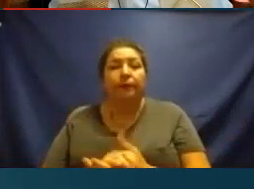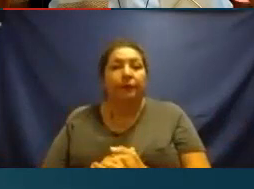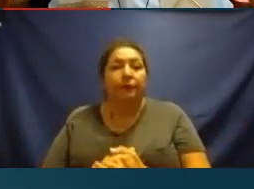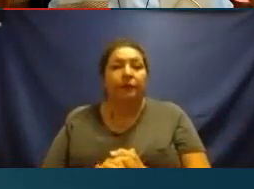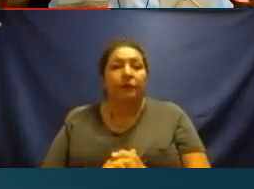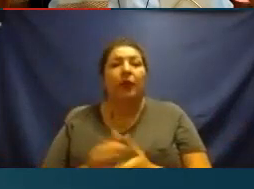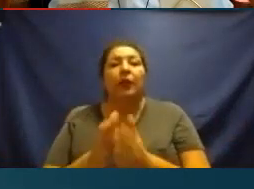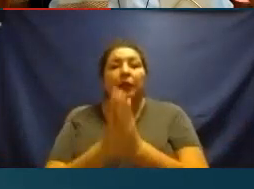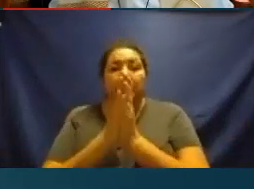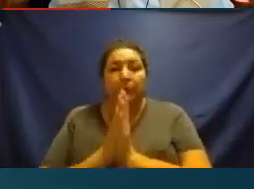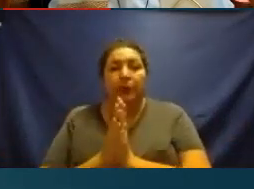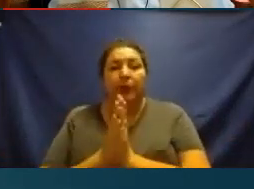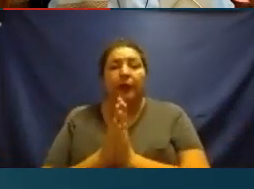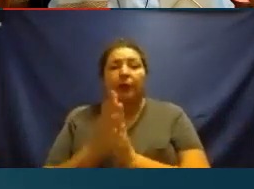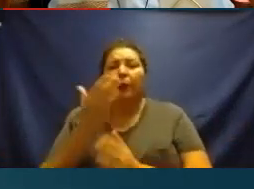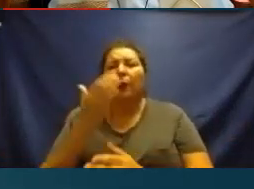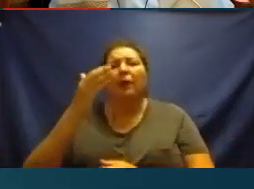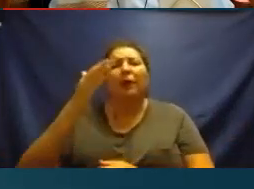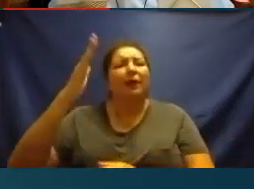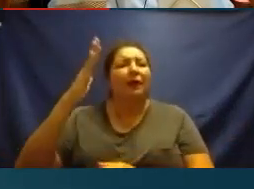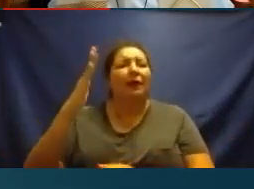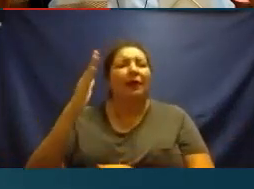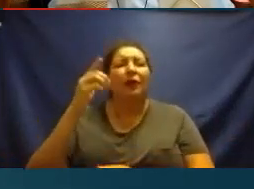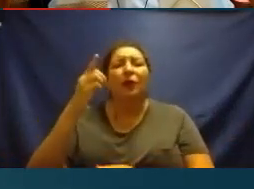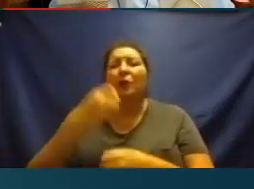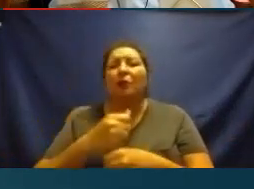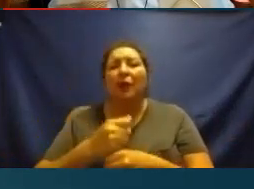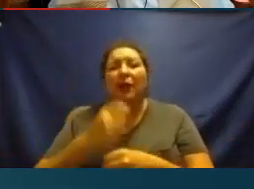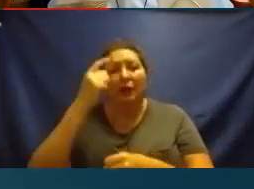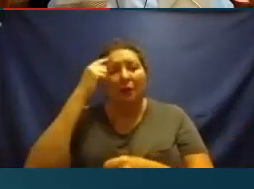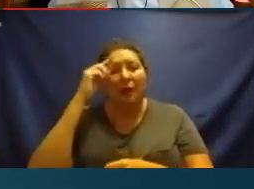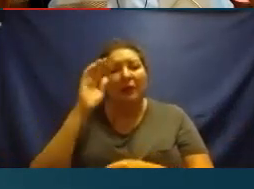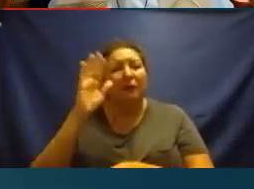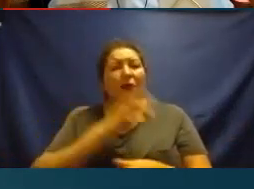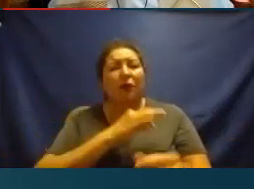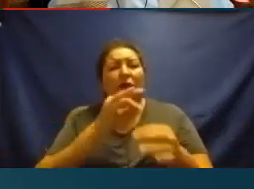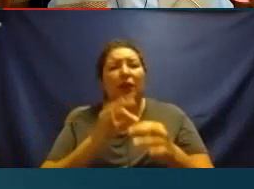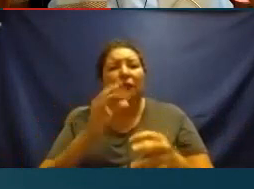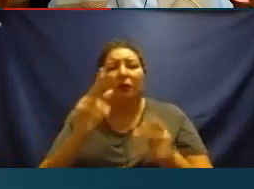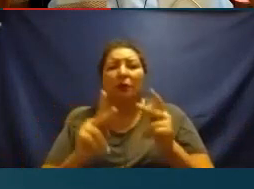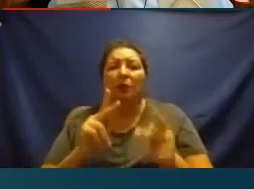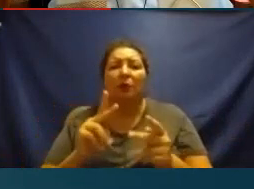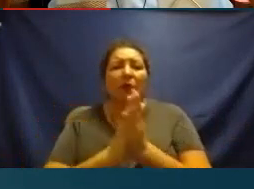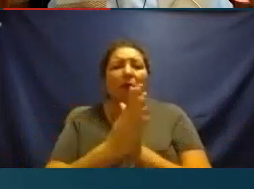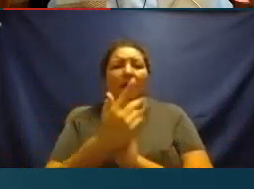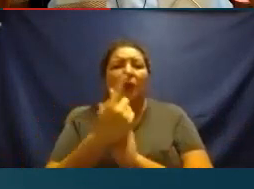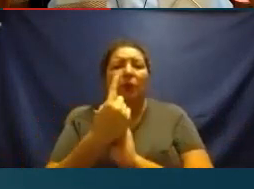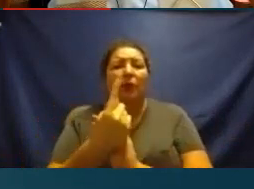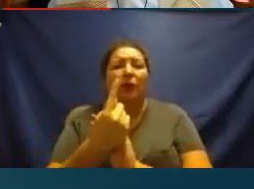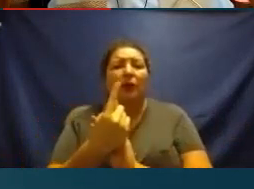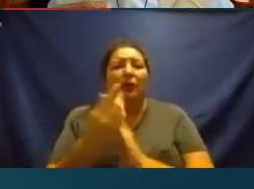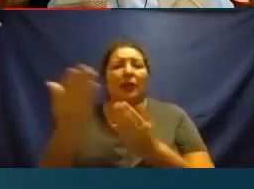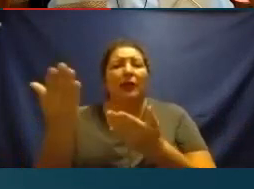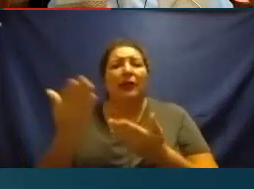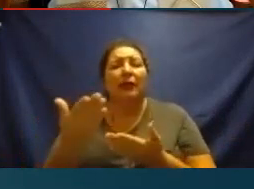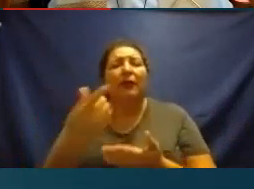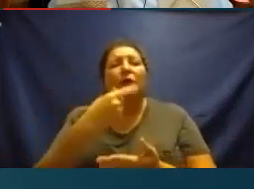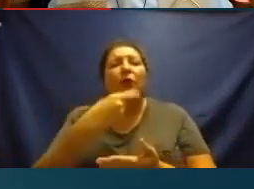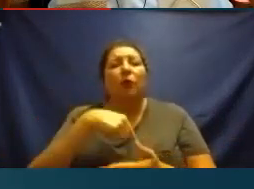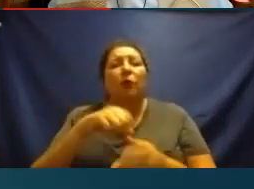Let us pray. O God, you make the minds of your faithful to be of one will. Grant that we may love what you